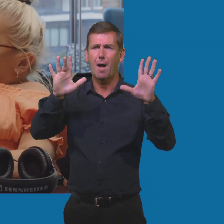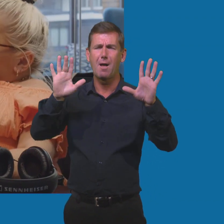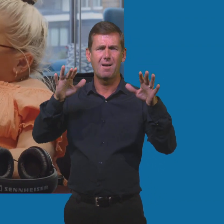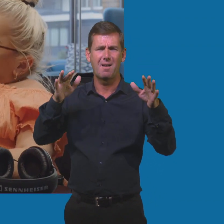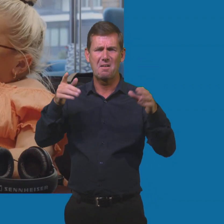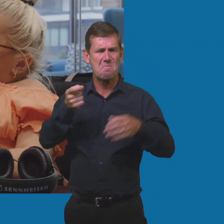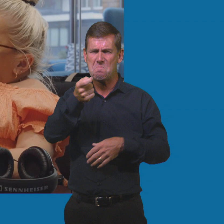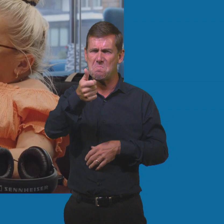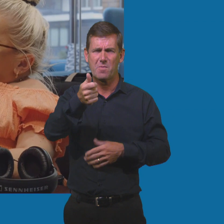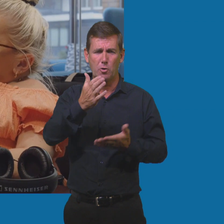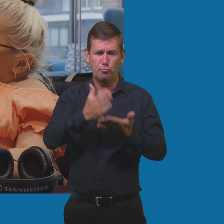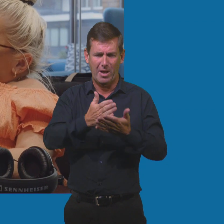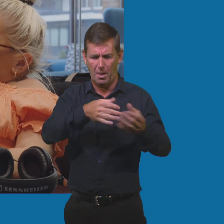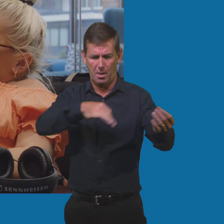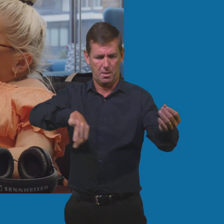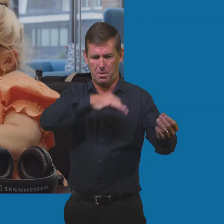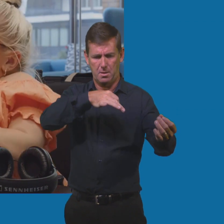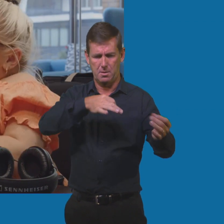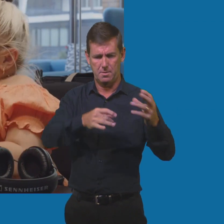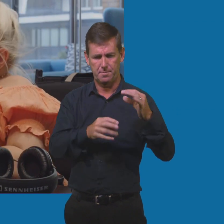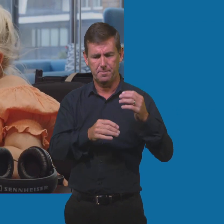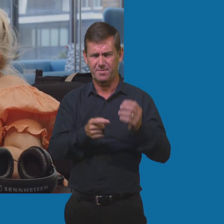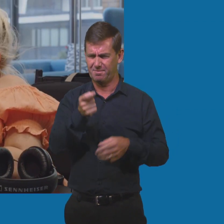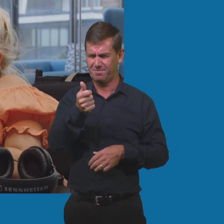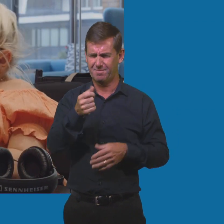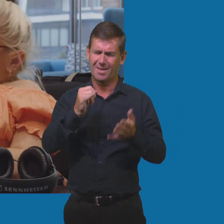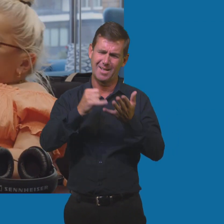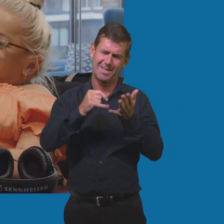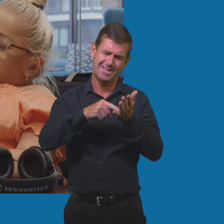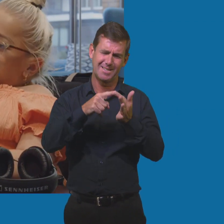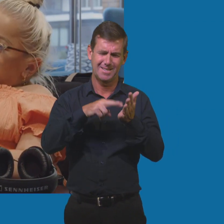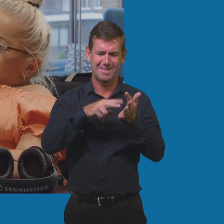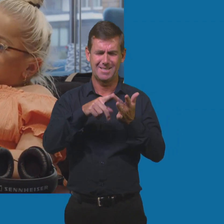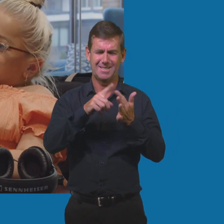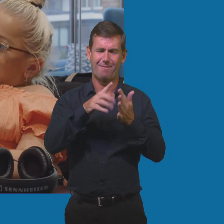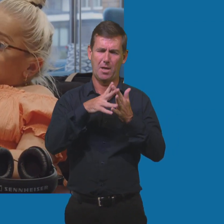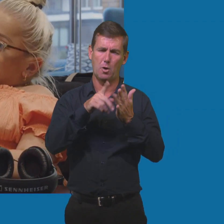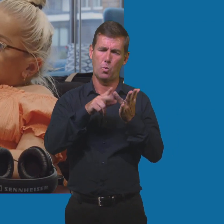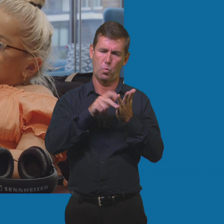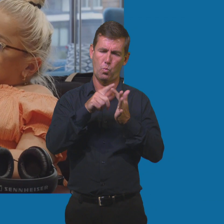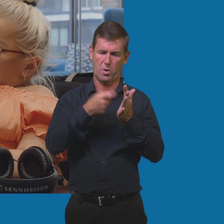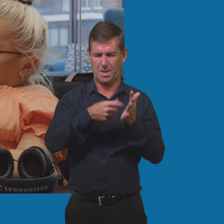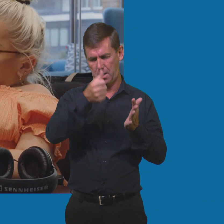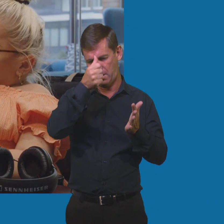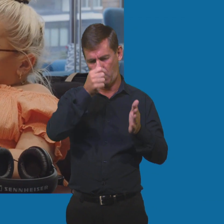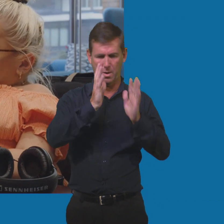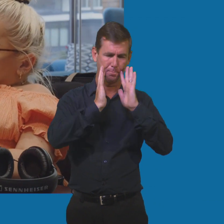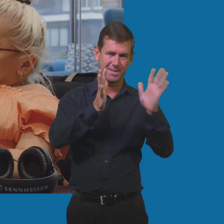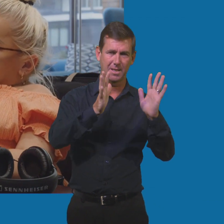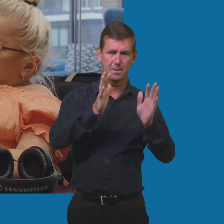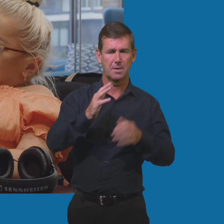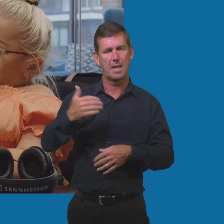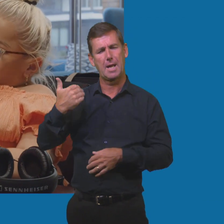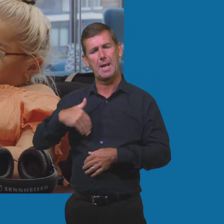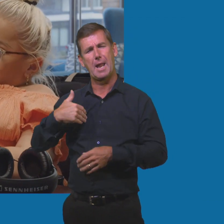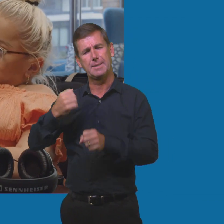musicians. Obviously, there are kind of the Stevie Wonder, who is amazing. I know that Lady Gaga has